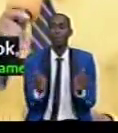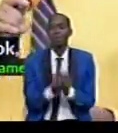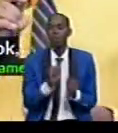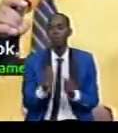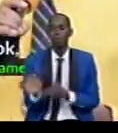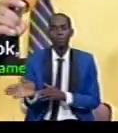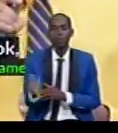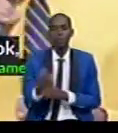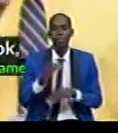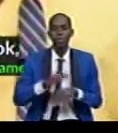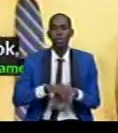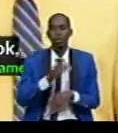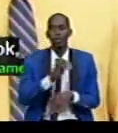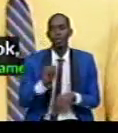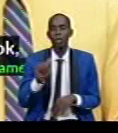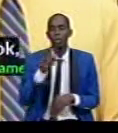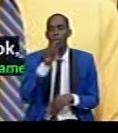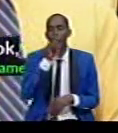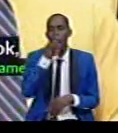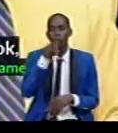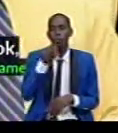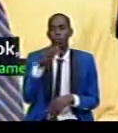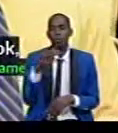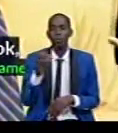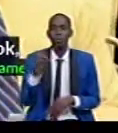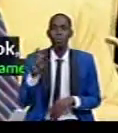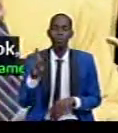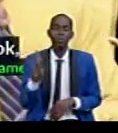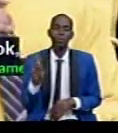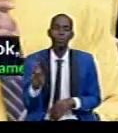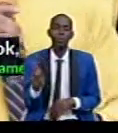taxes with a fish on a